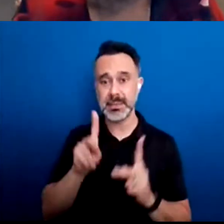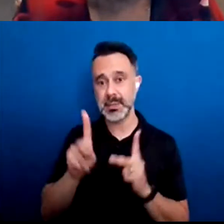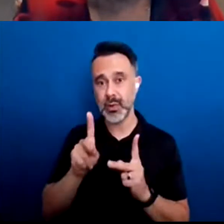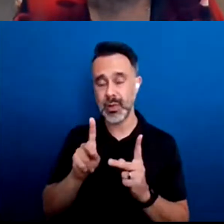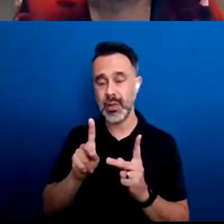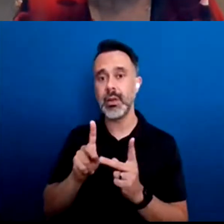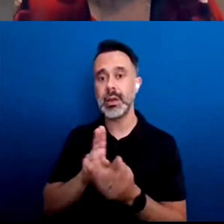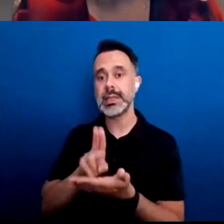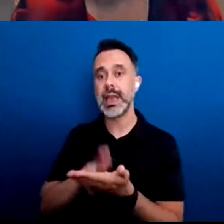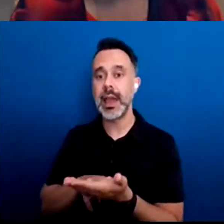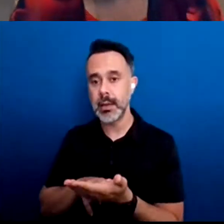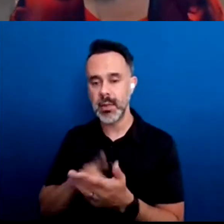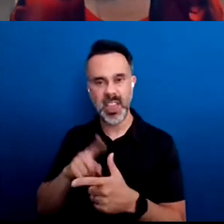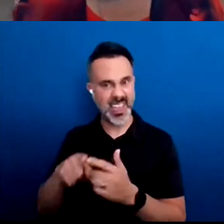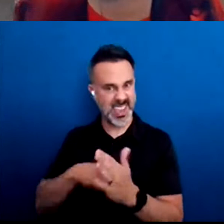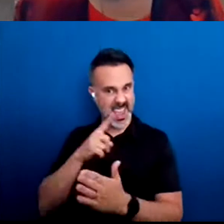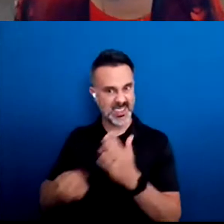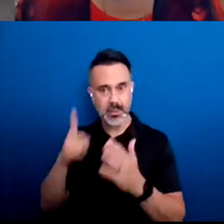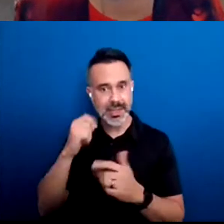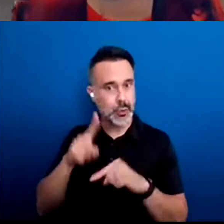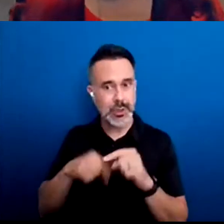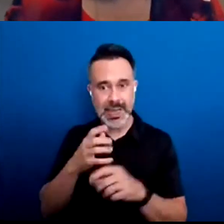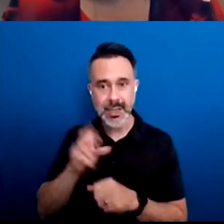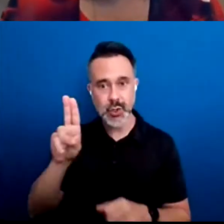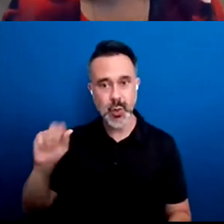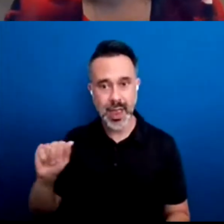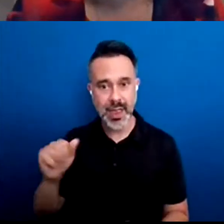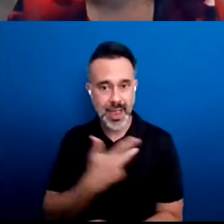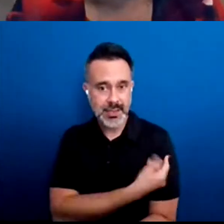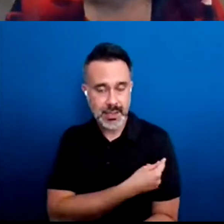vaccine. So the people who are interested,